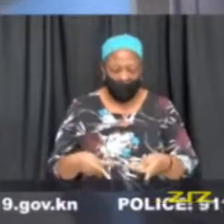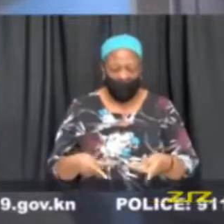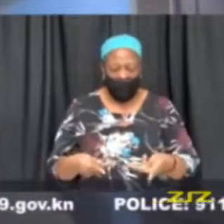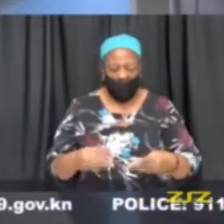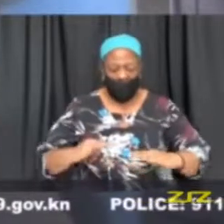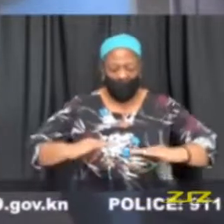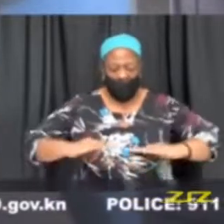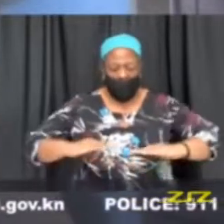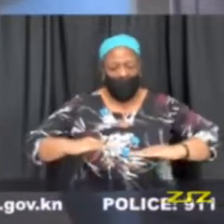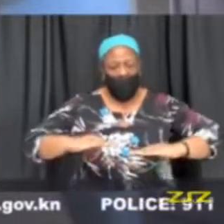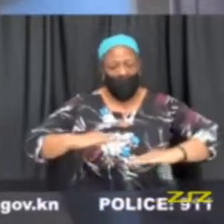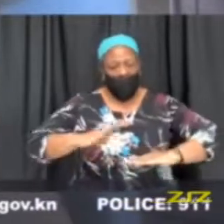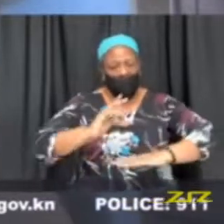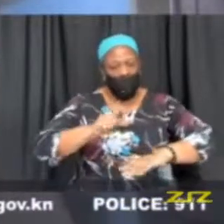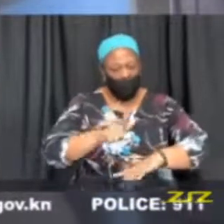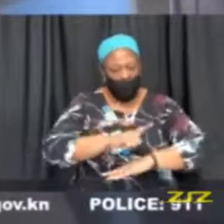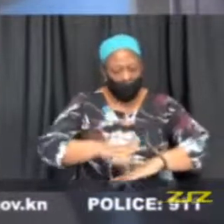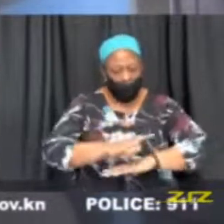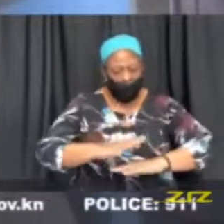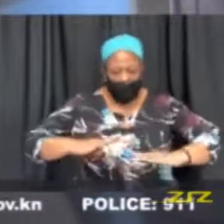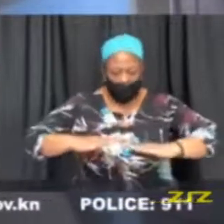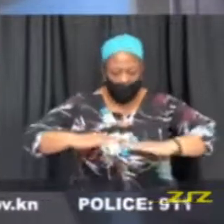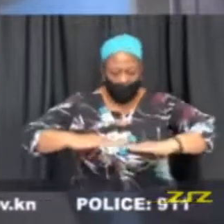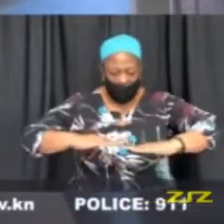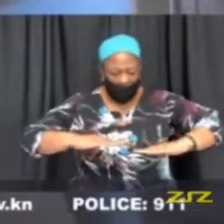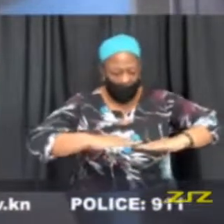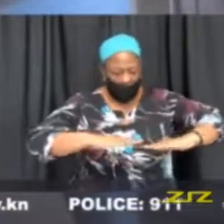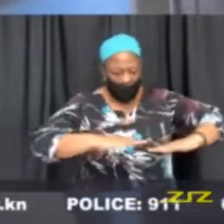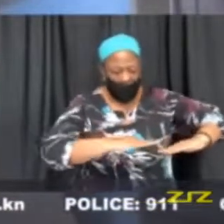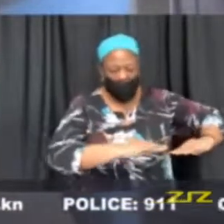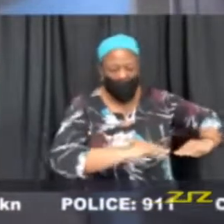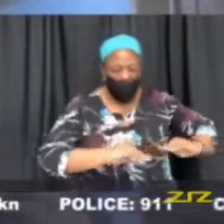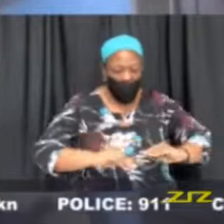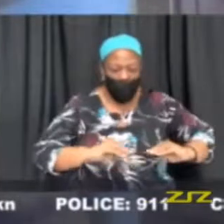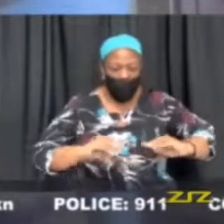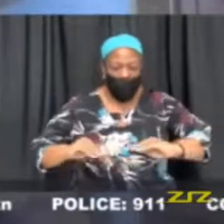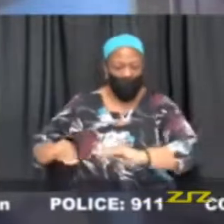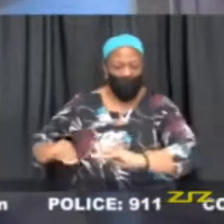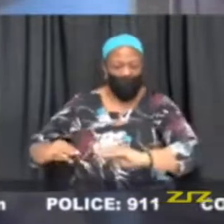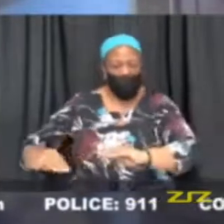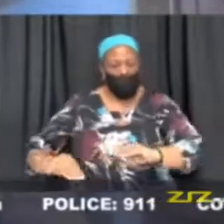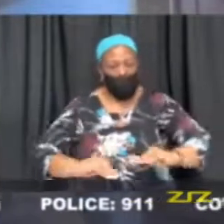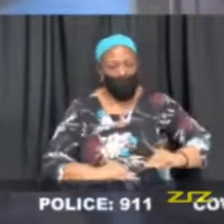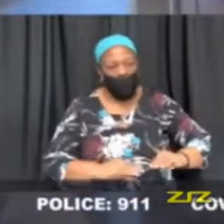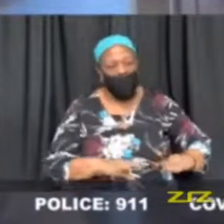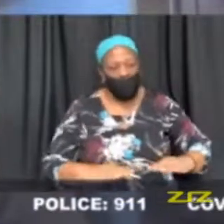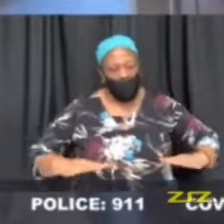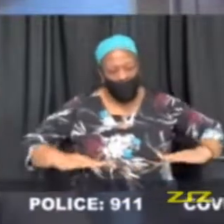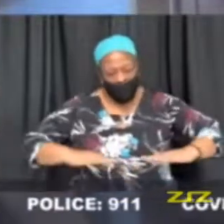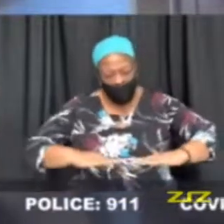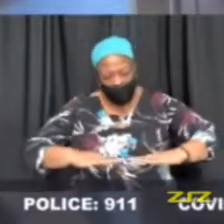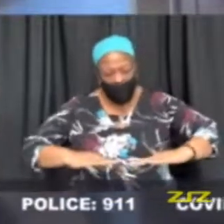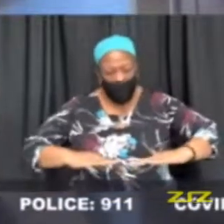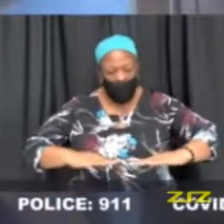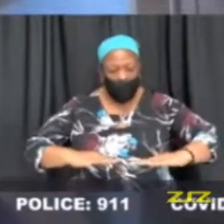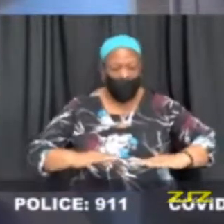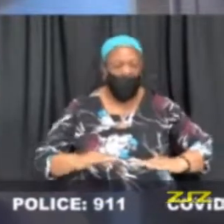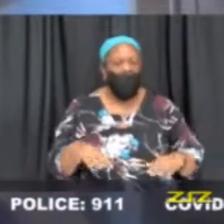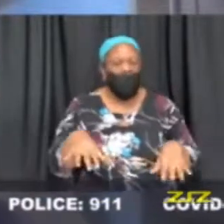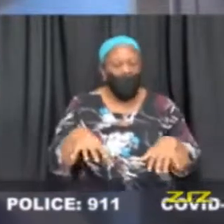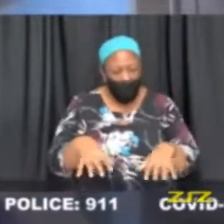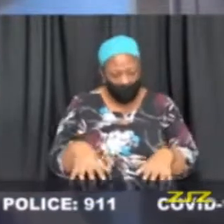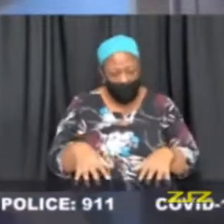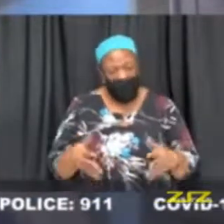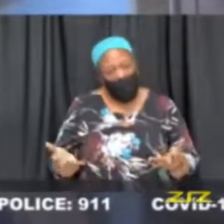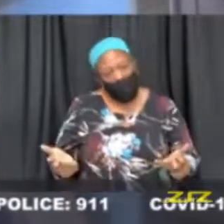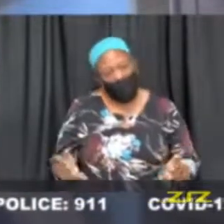as pressure builds up. It's jagged rocks. So when they slide past one another, and that sliding